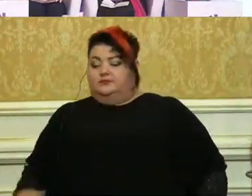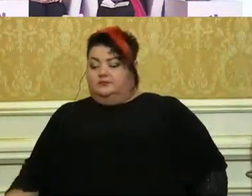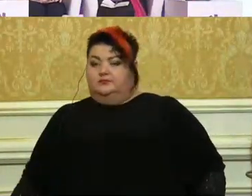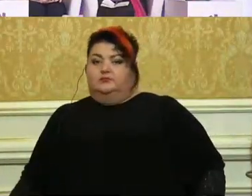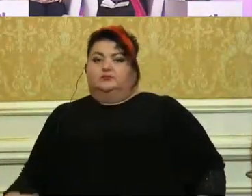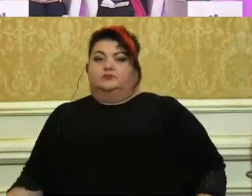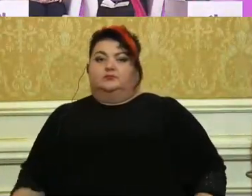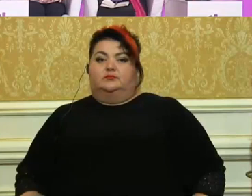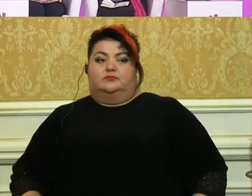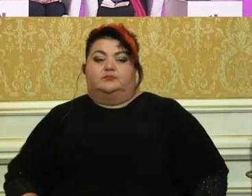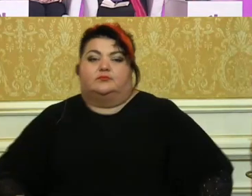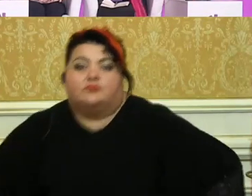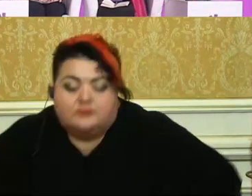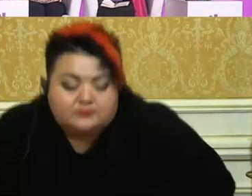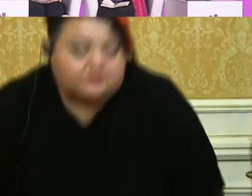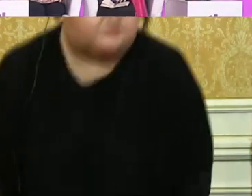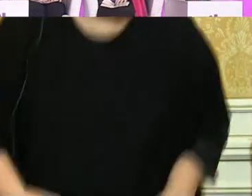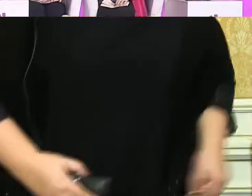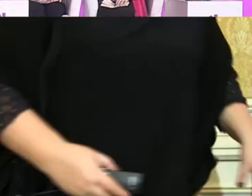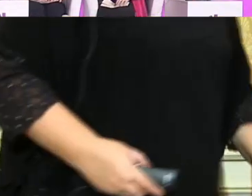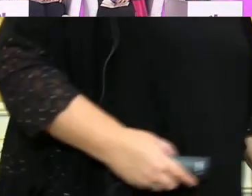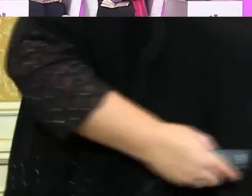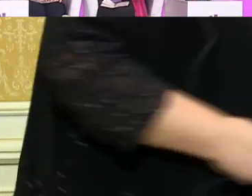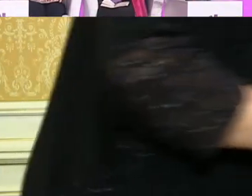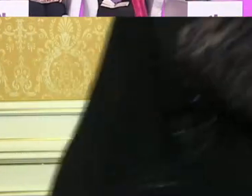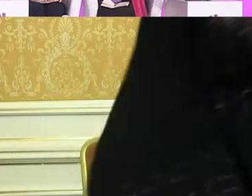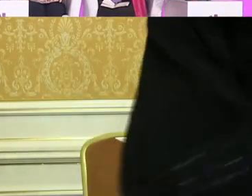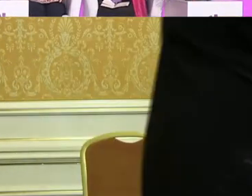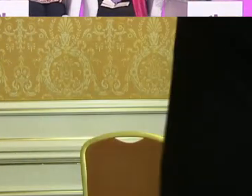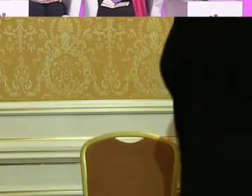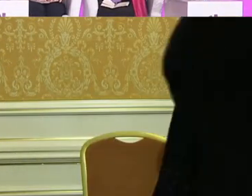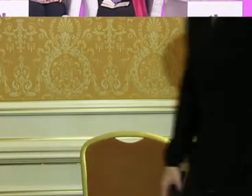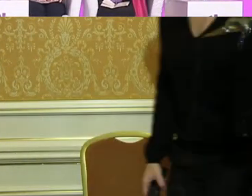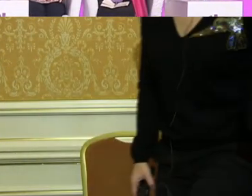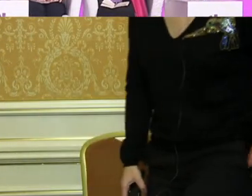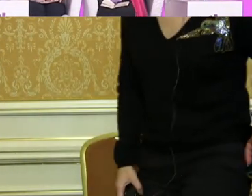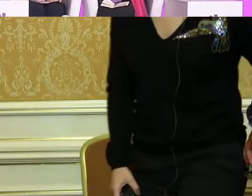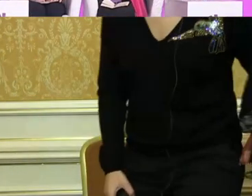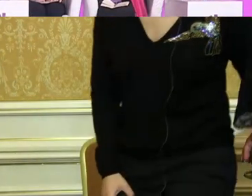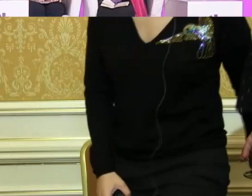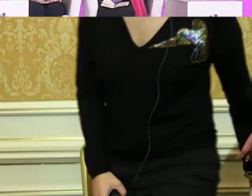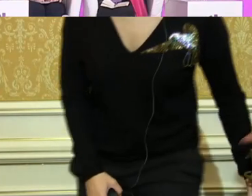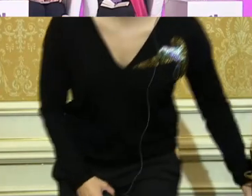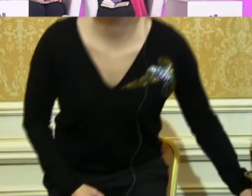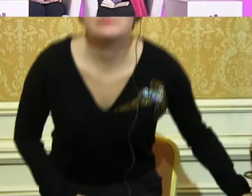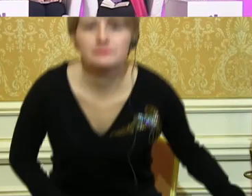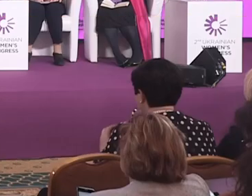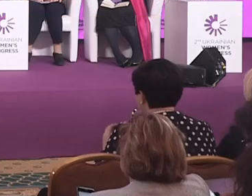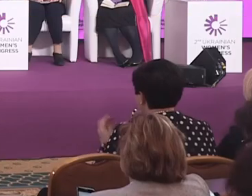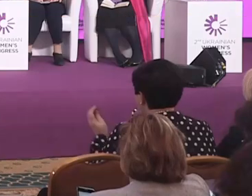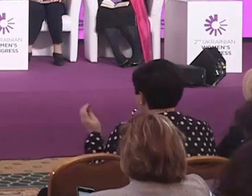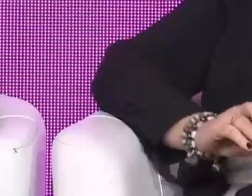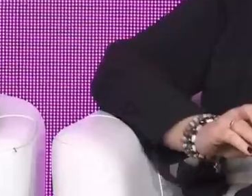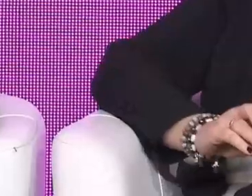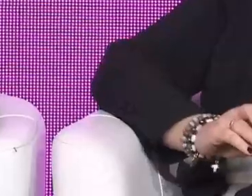you see that we are holding this type of forums just to get the so-called the